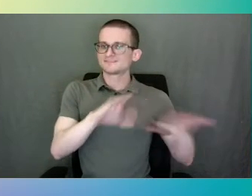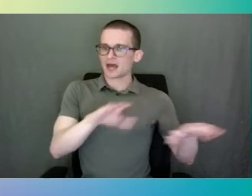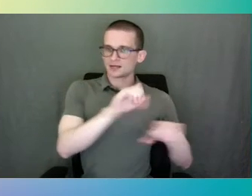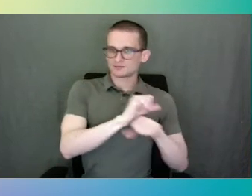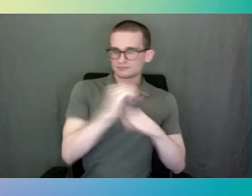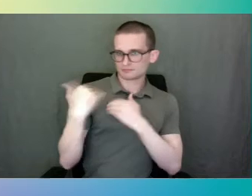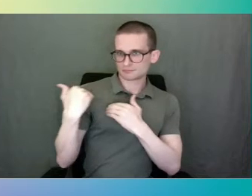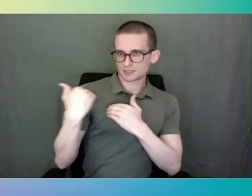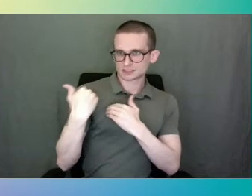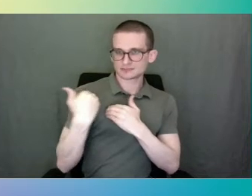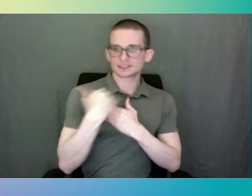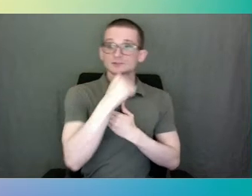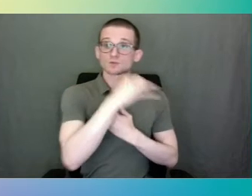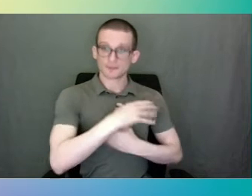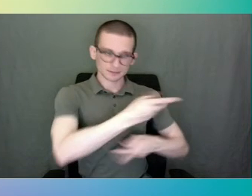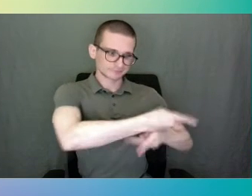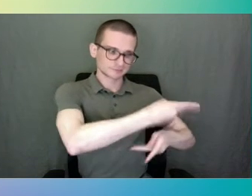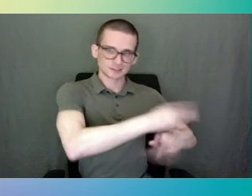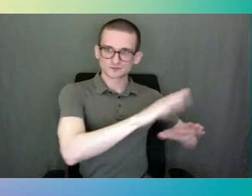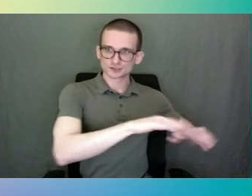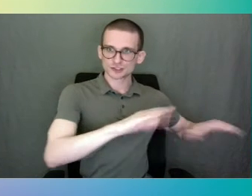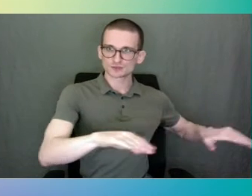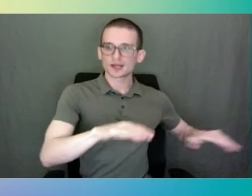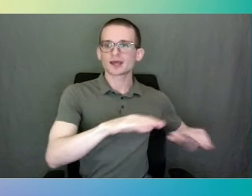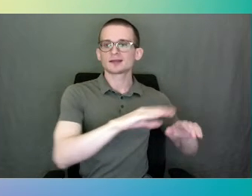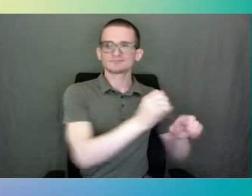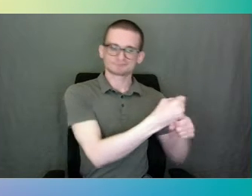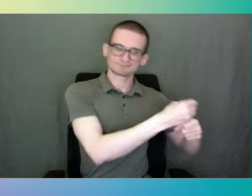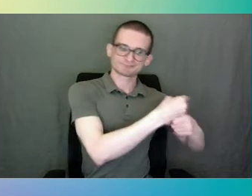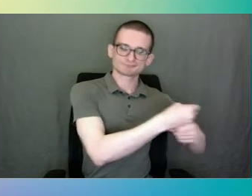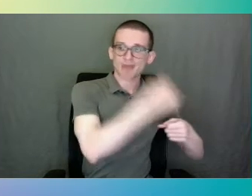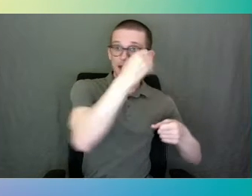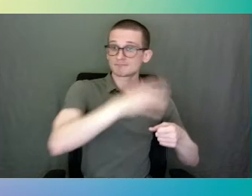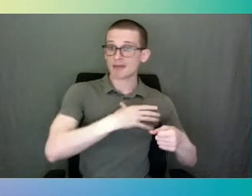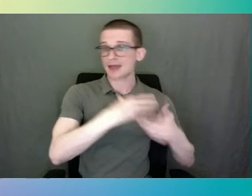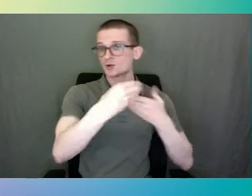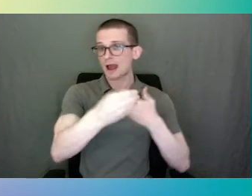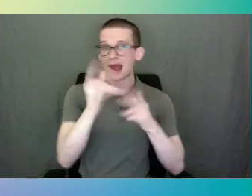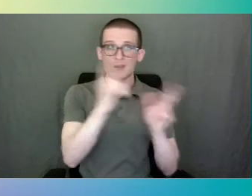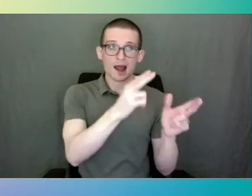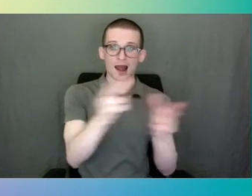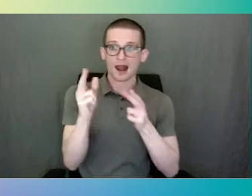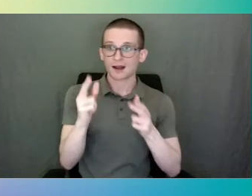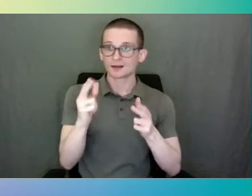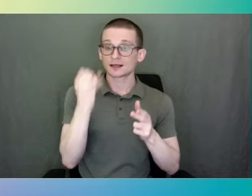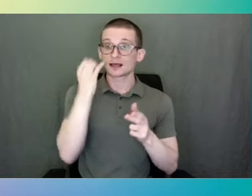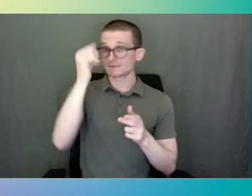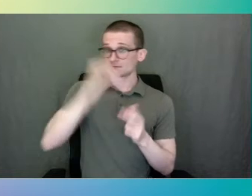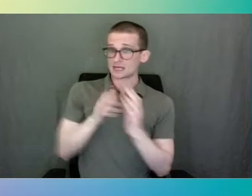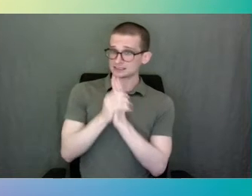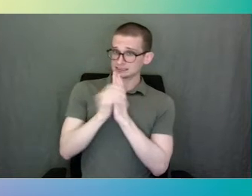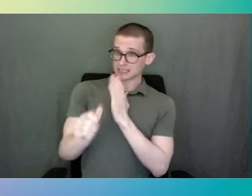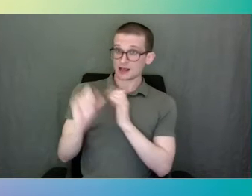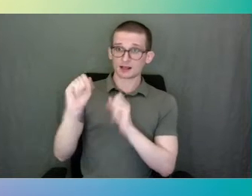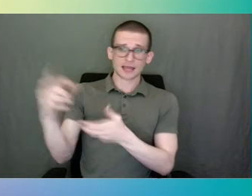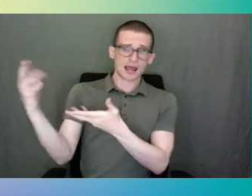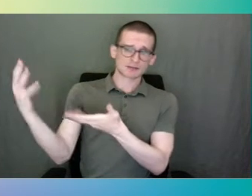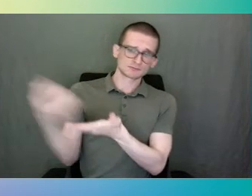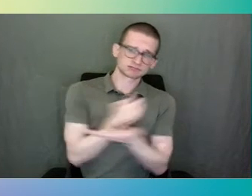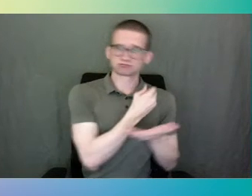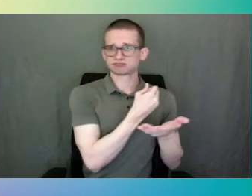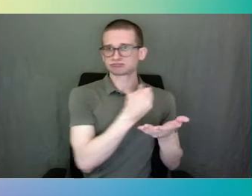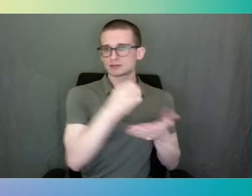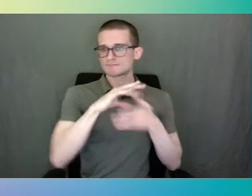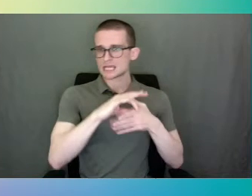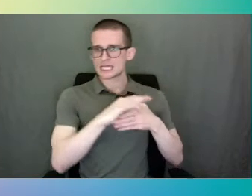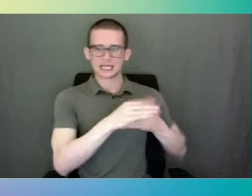men hunted. The better the hunter a man was, the more meat he had that he could serve beyond his family, and he bartered to